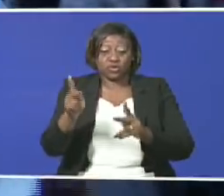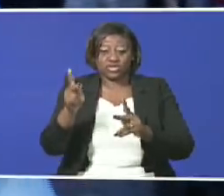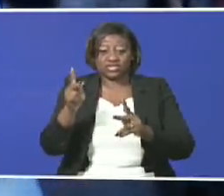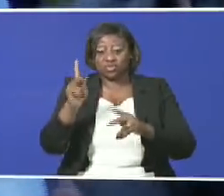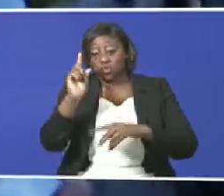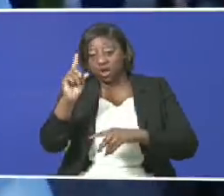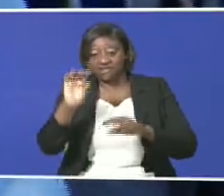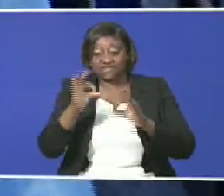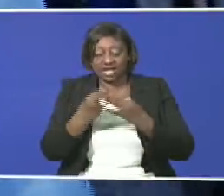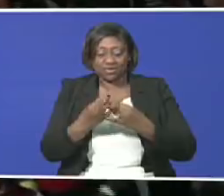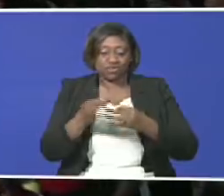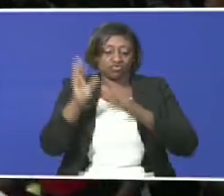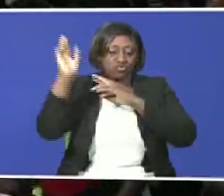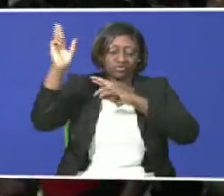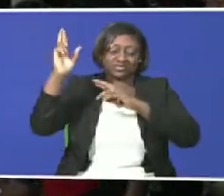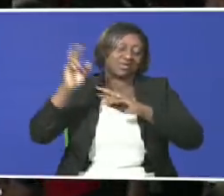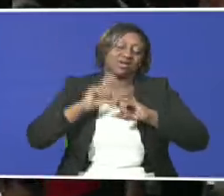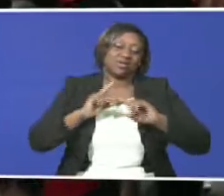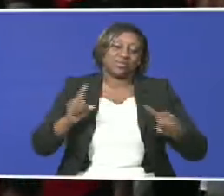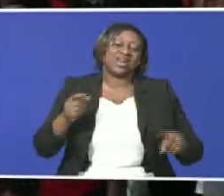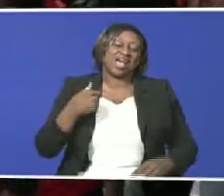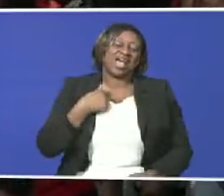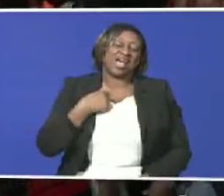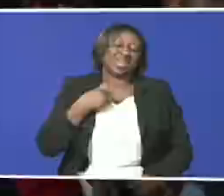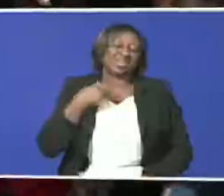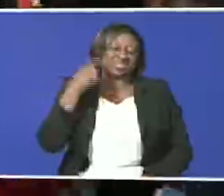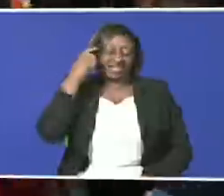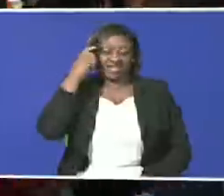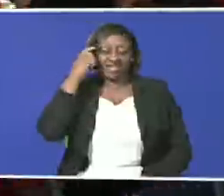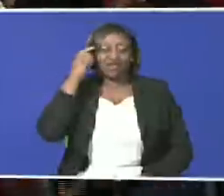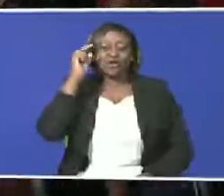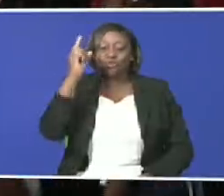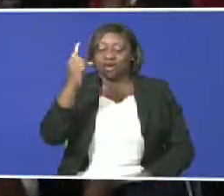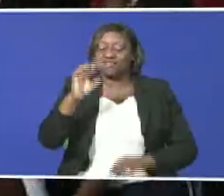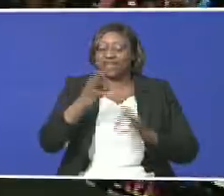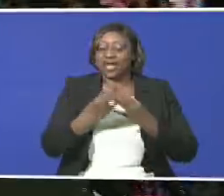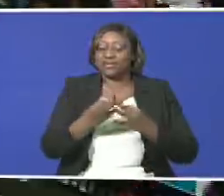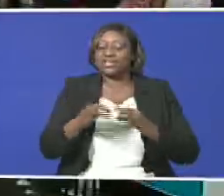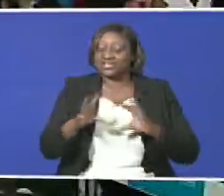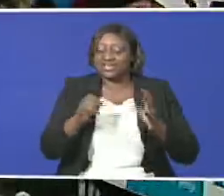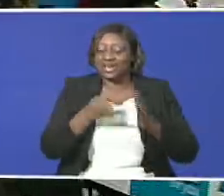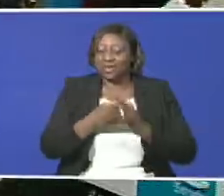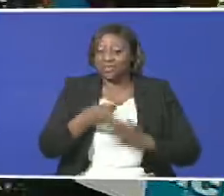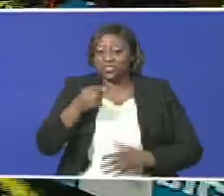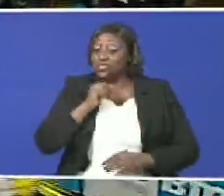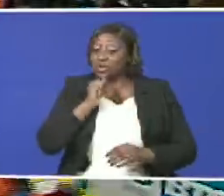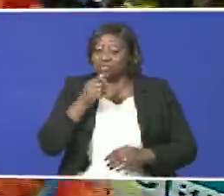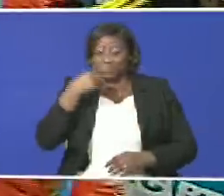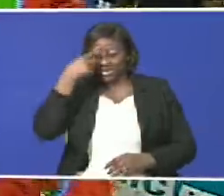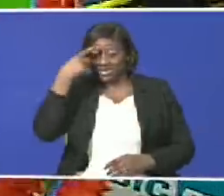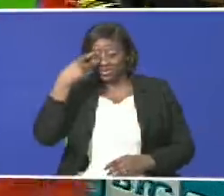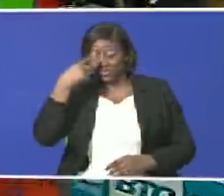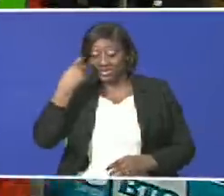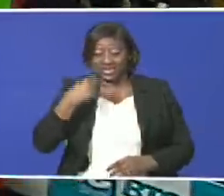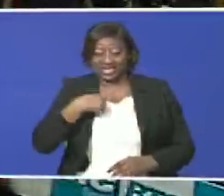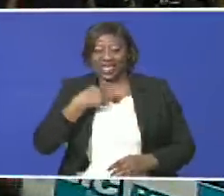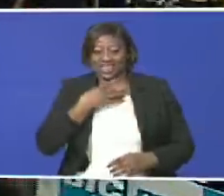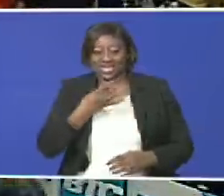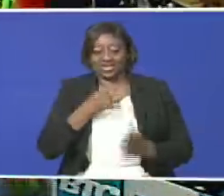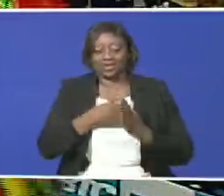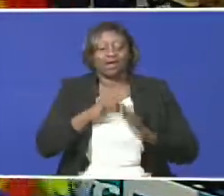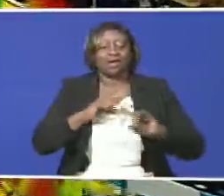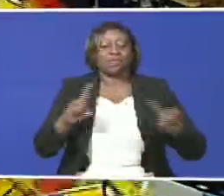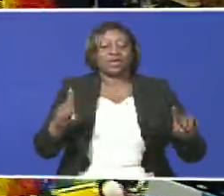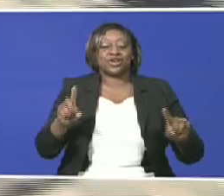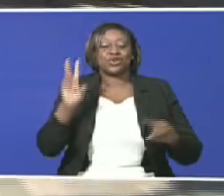one family and roots. But I feel like one family did it, you know, not because my group, because for how the fans carry on when they